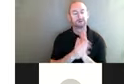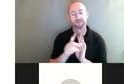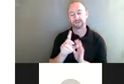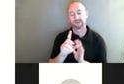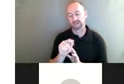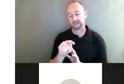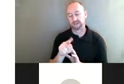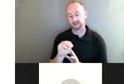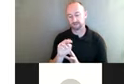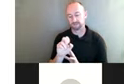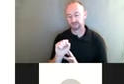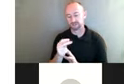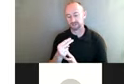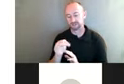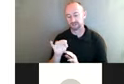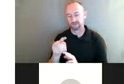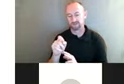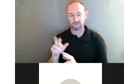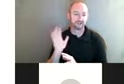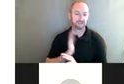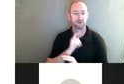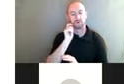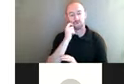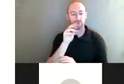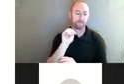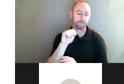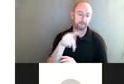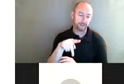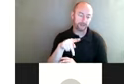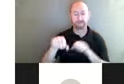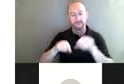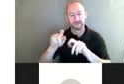is our cool mapping bike team name.